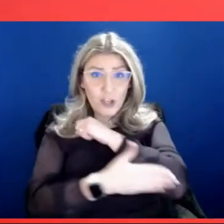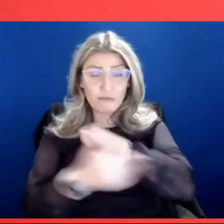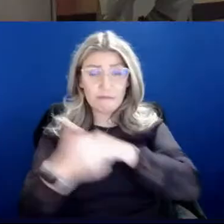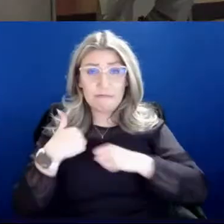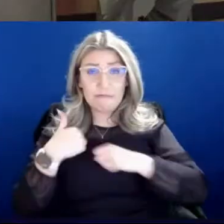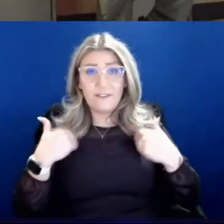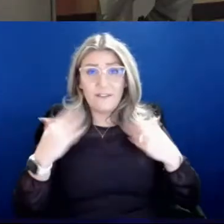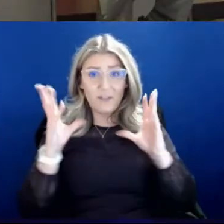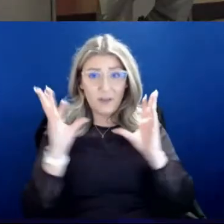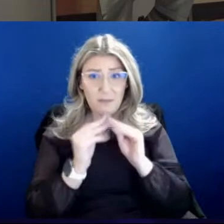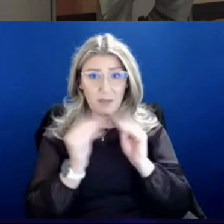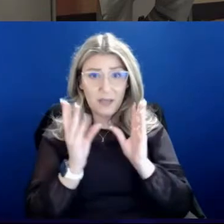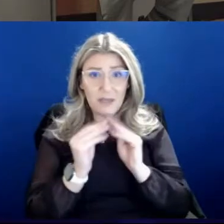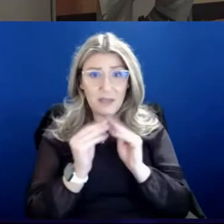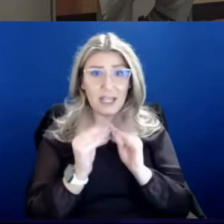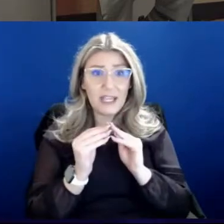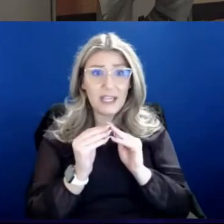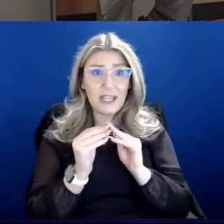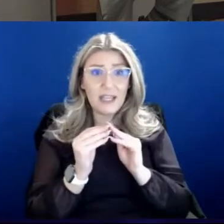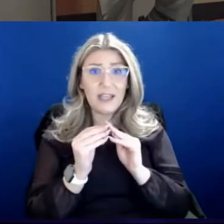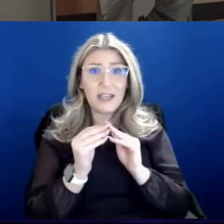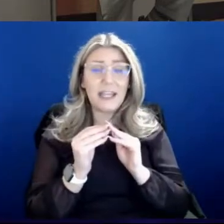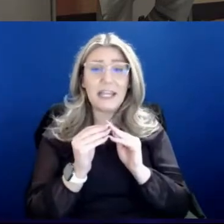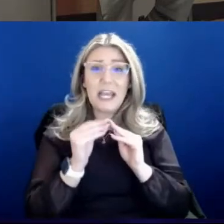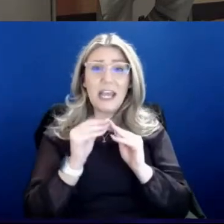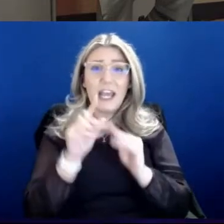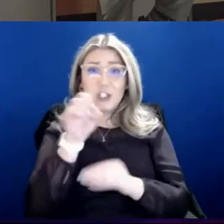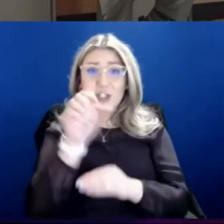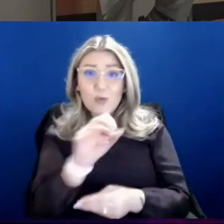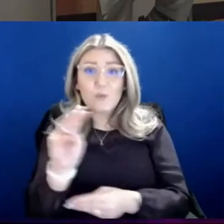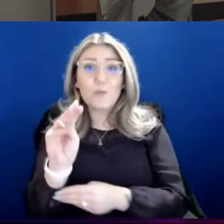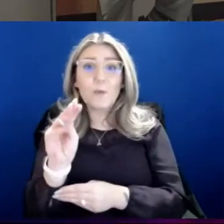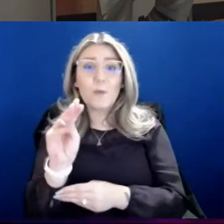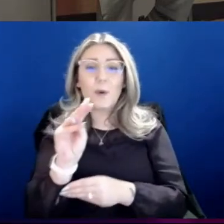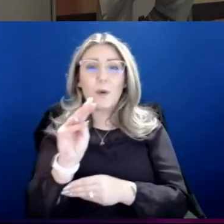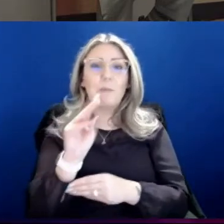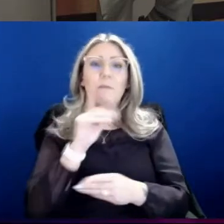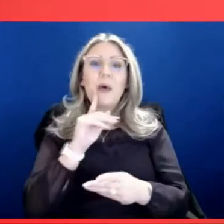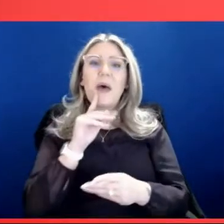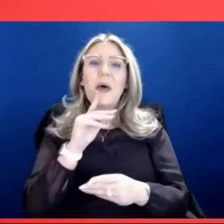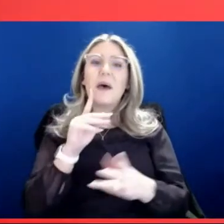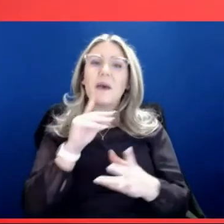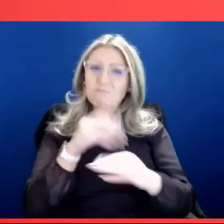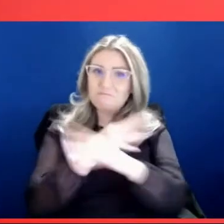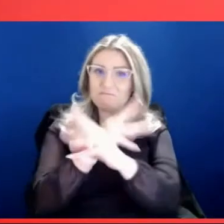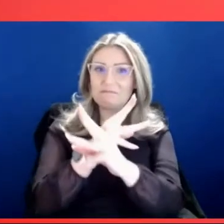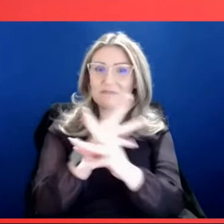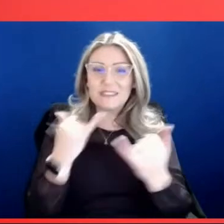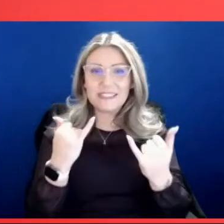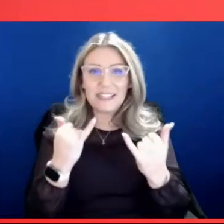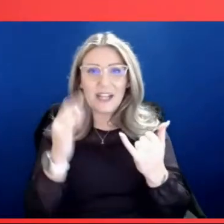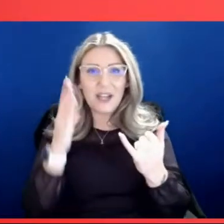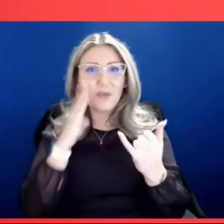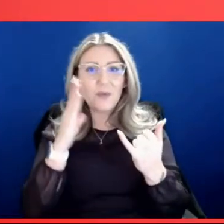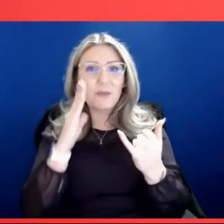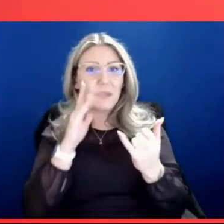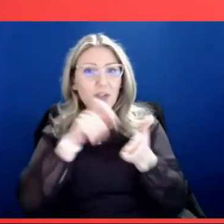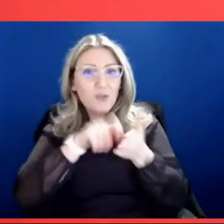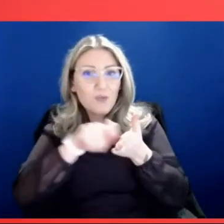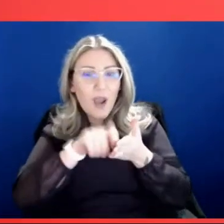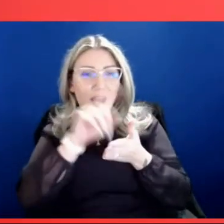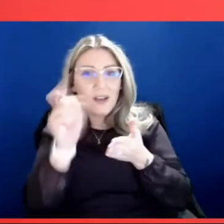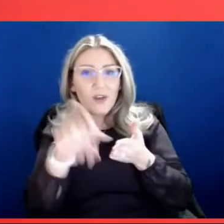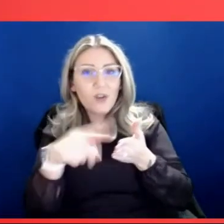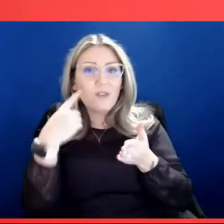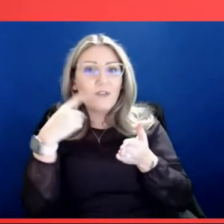got a Zoom webinar today that we're going to be writing questions for the